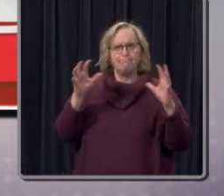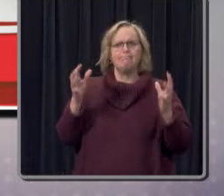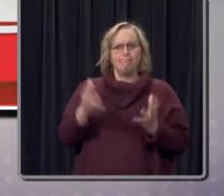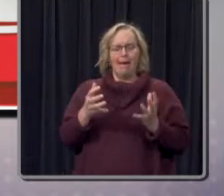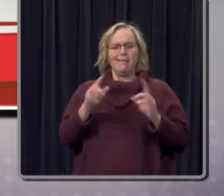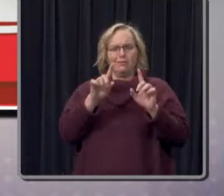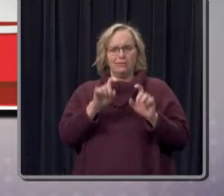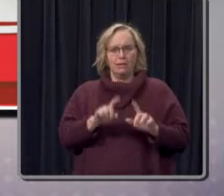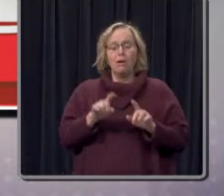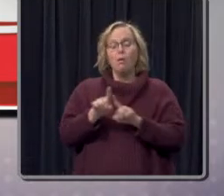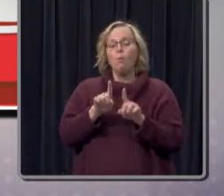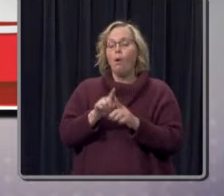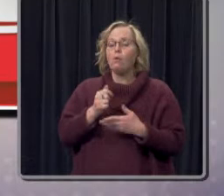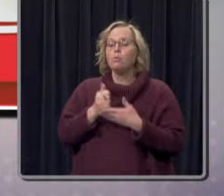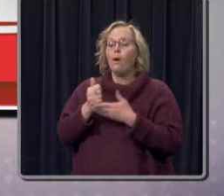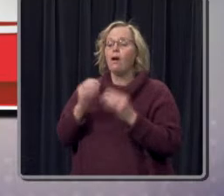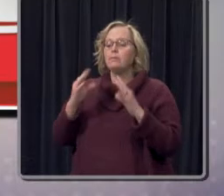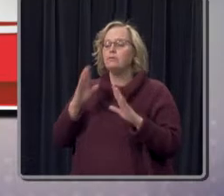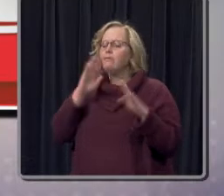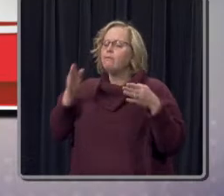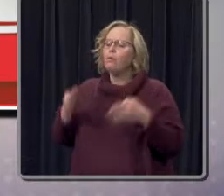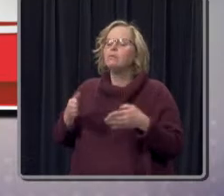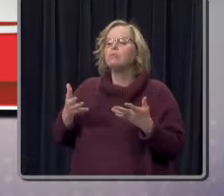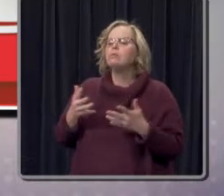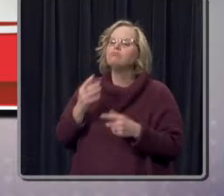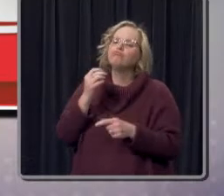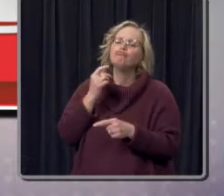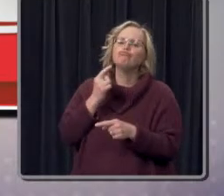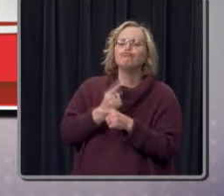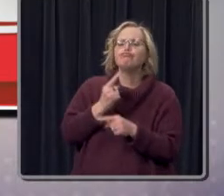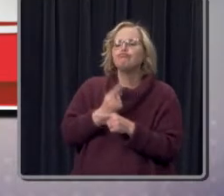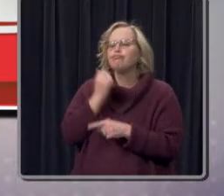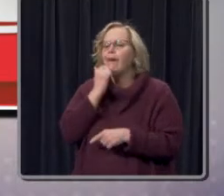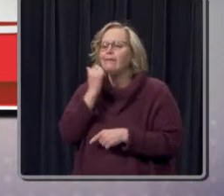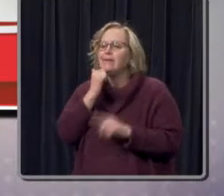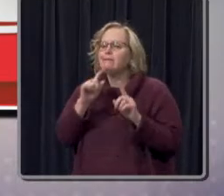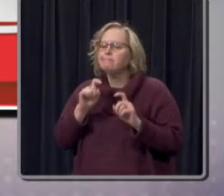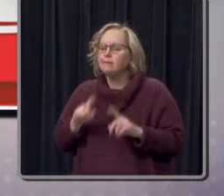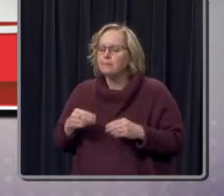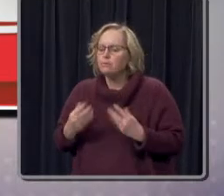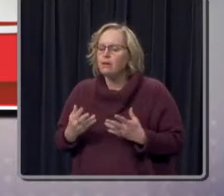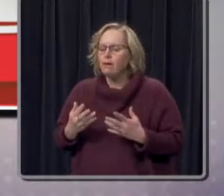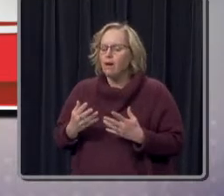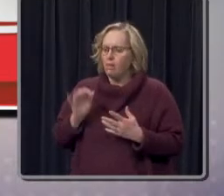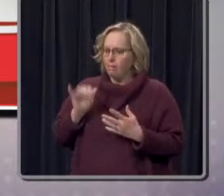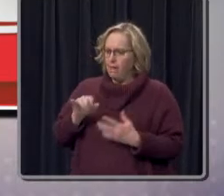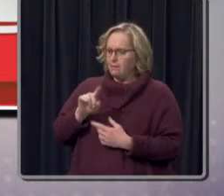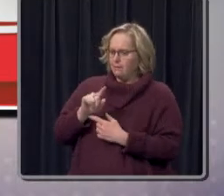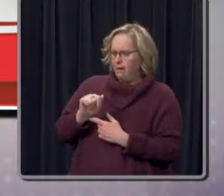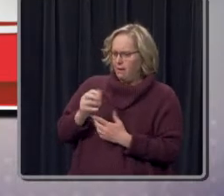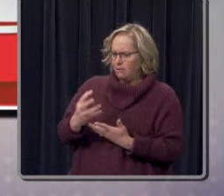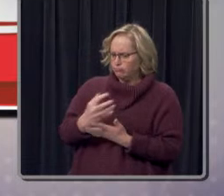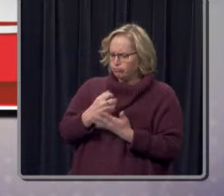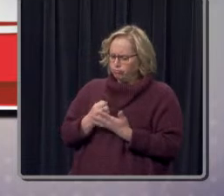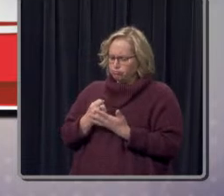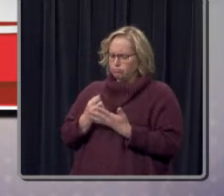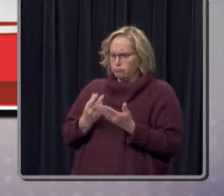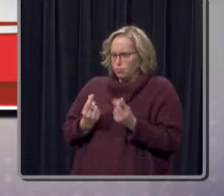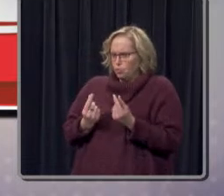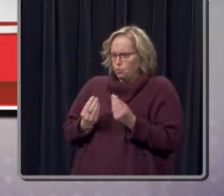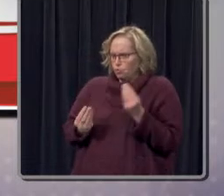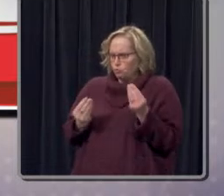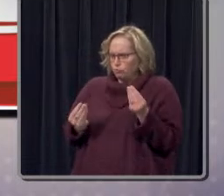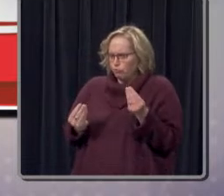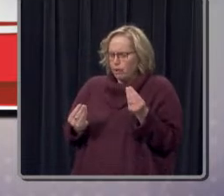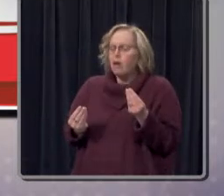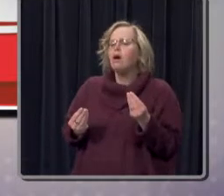we also help teachers focus on just what are some common assessments that they're giving and how are we using that data. And so by common assessment, I would